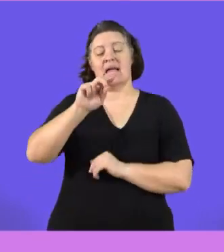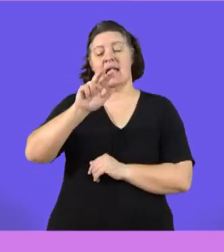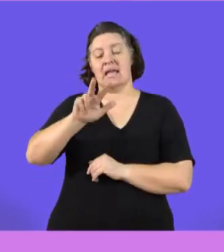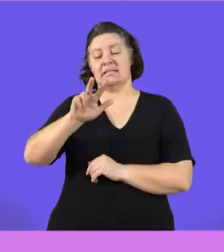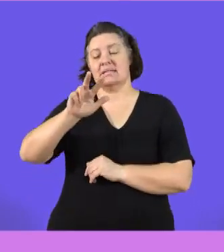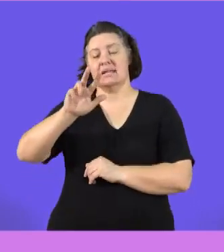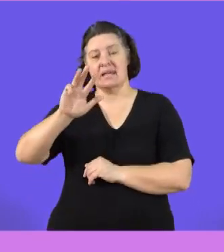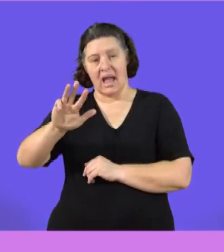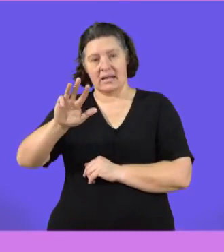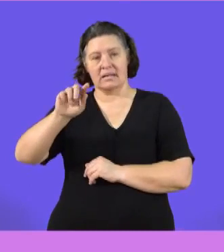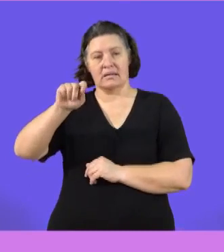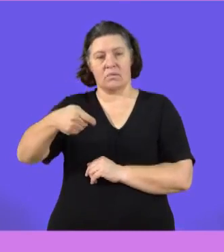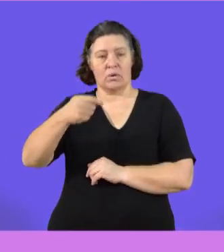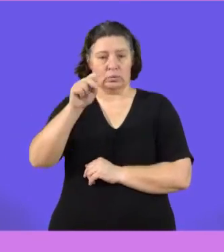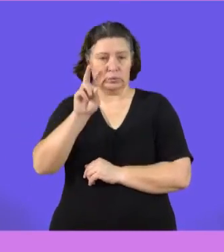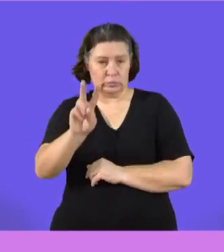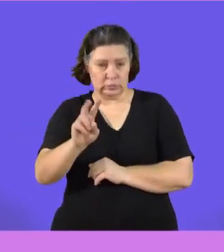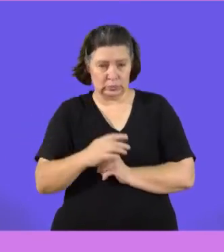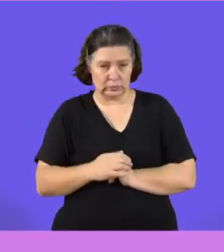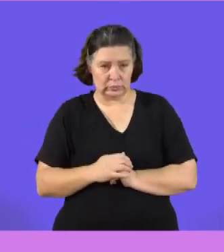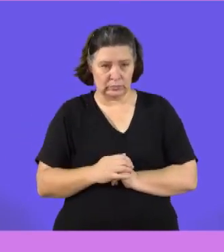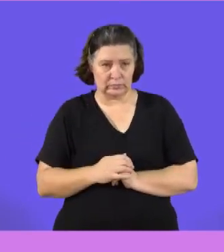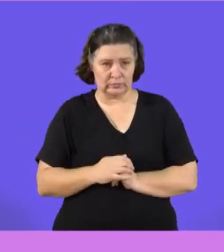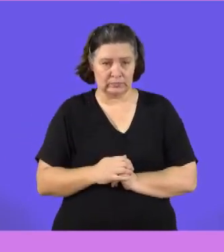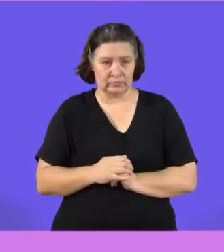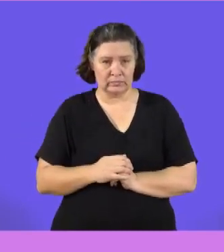89, so I'll say 1.8 multiplied by